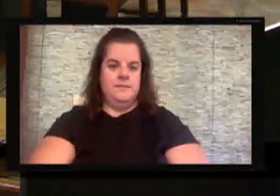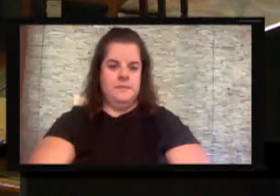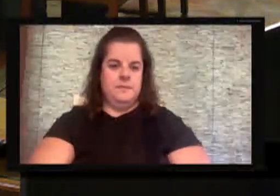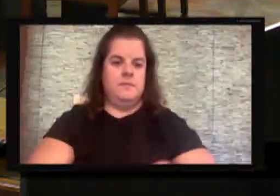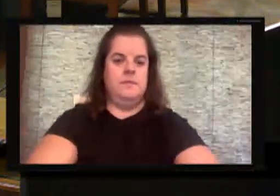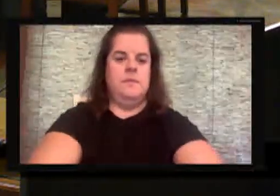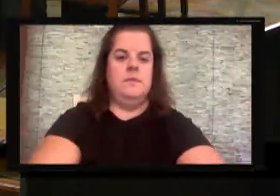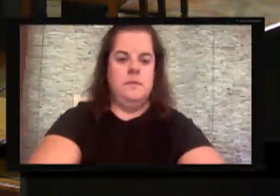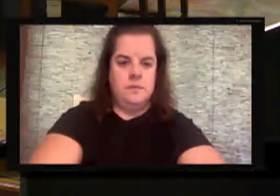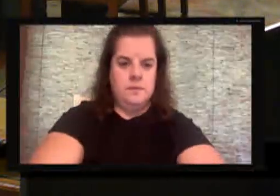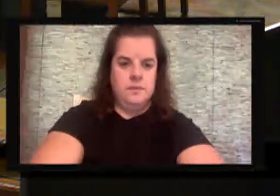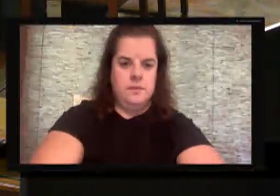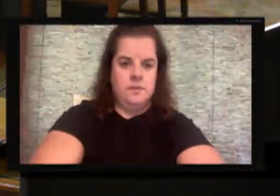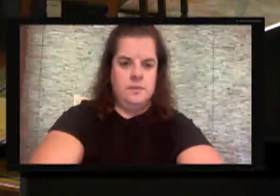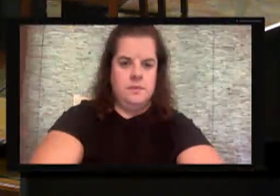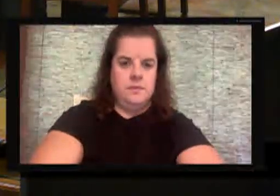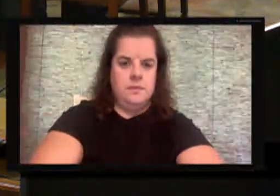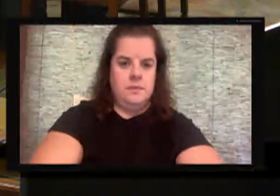And how are you doing?